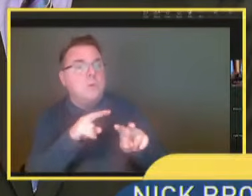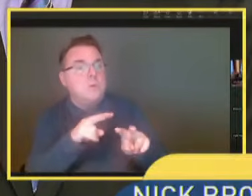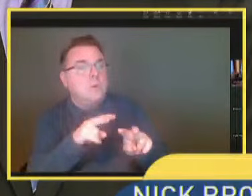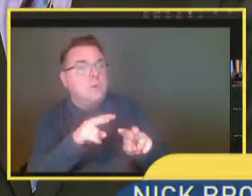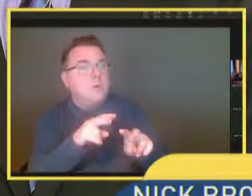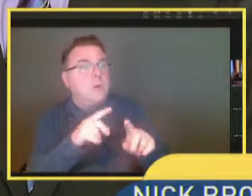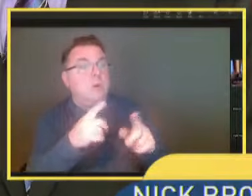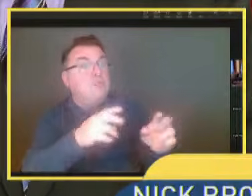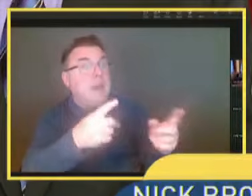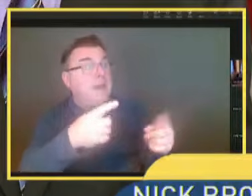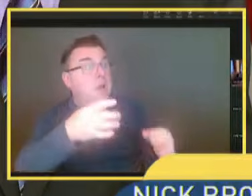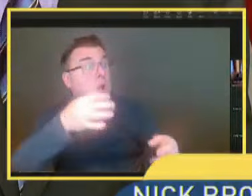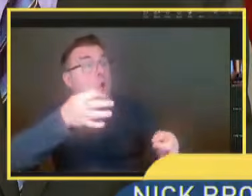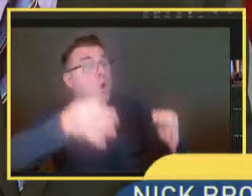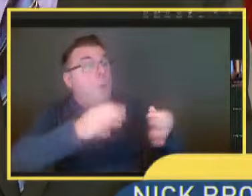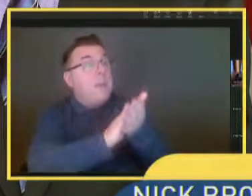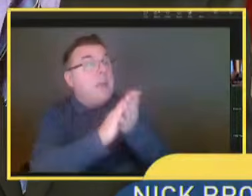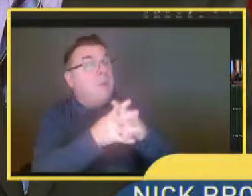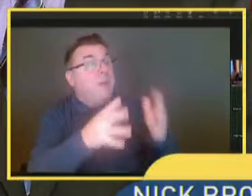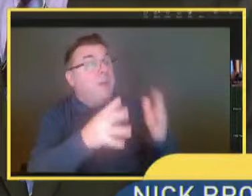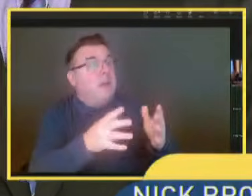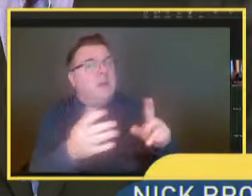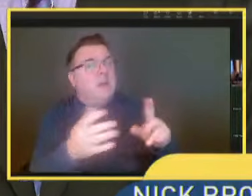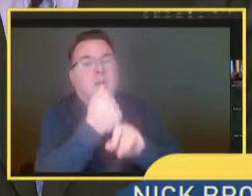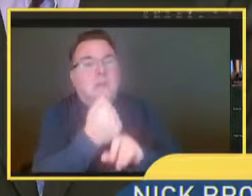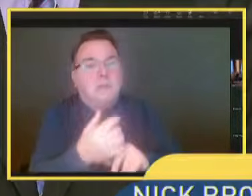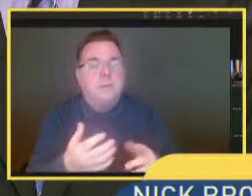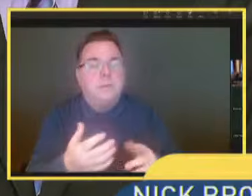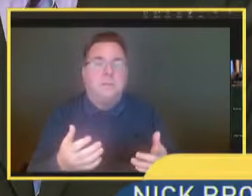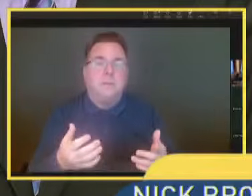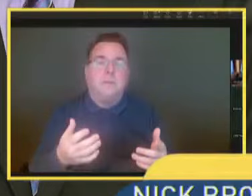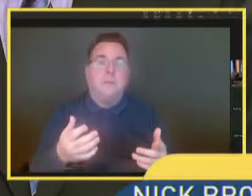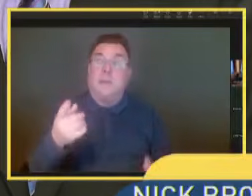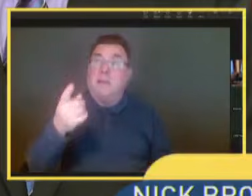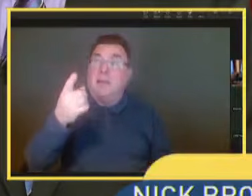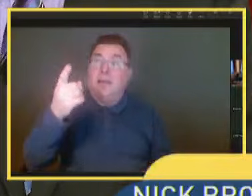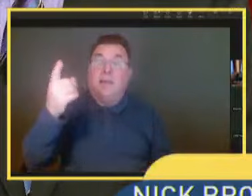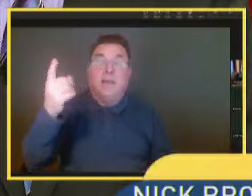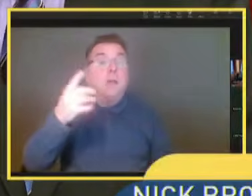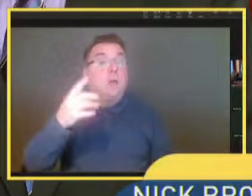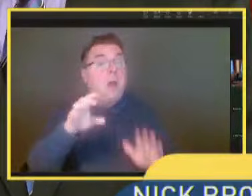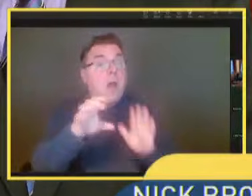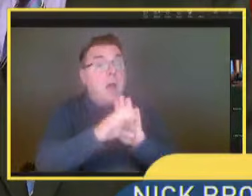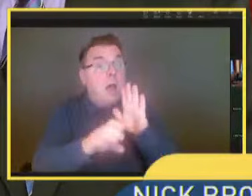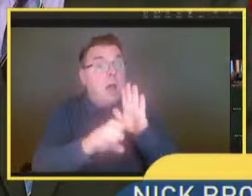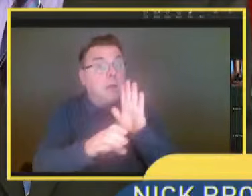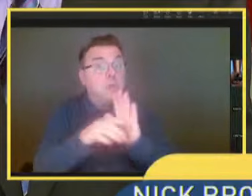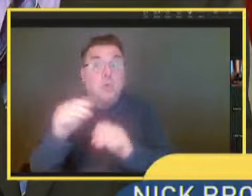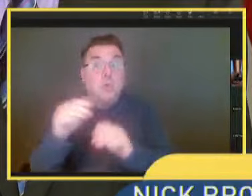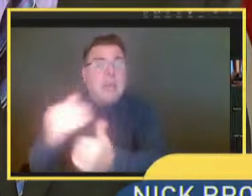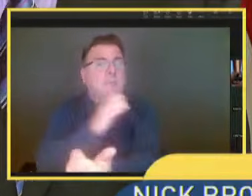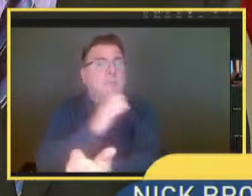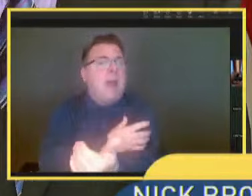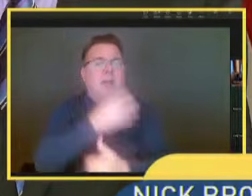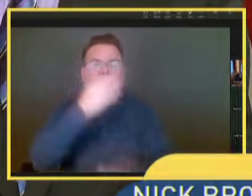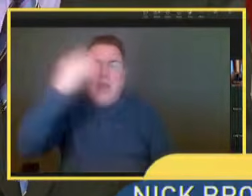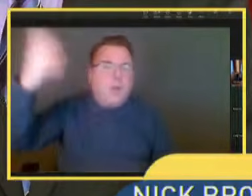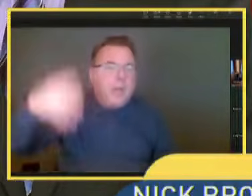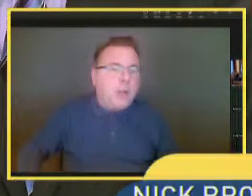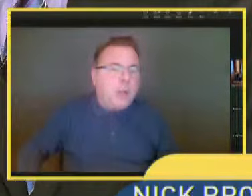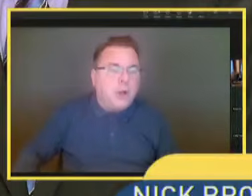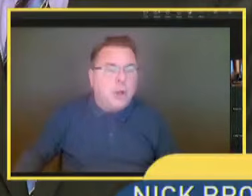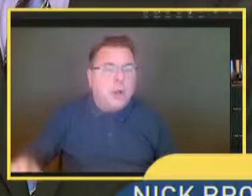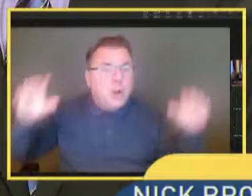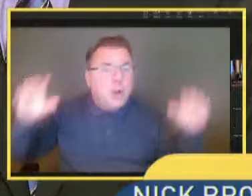test. They do not care what the Constitution has to say about the limits of their authority. The president certainly has